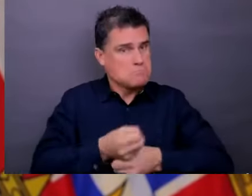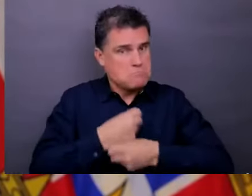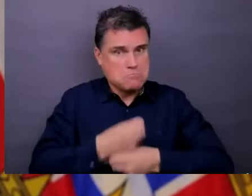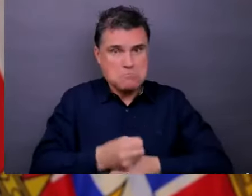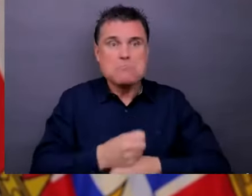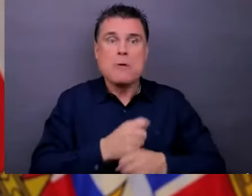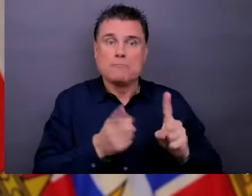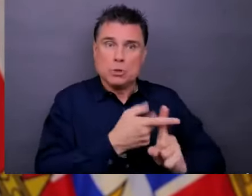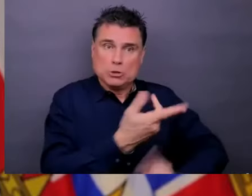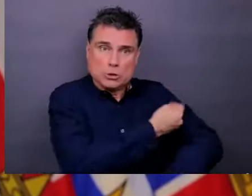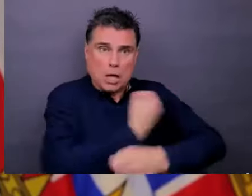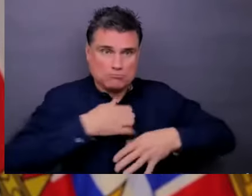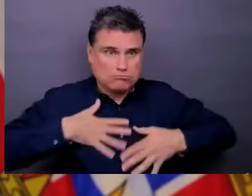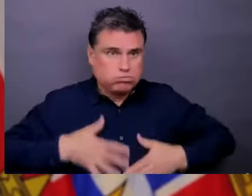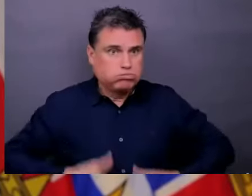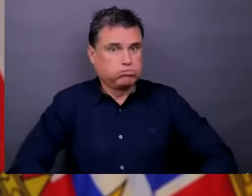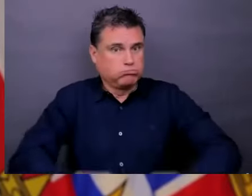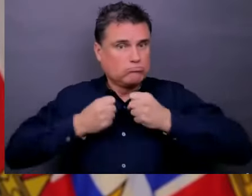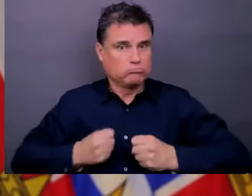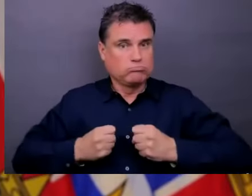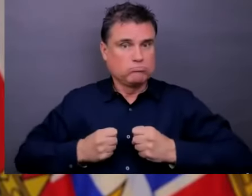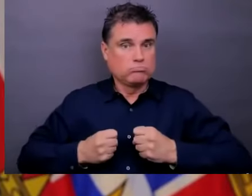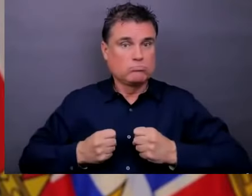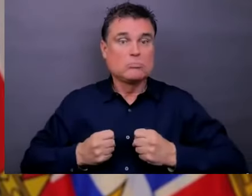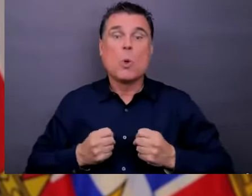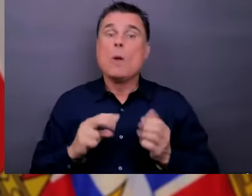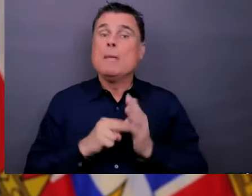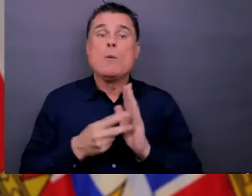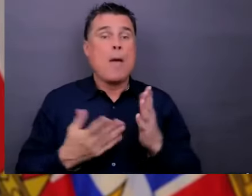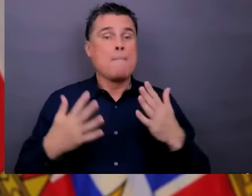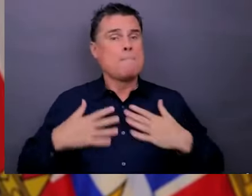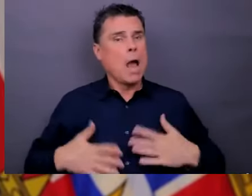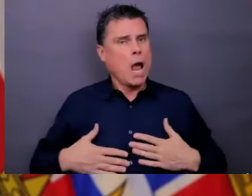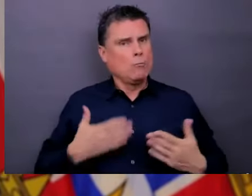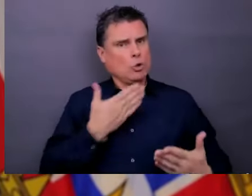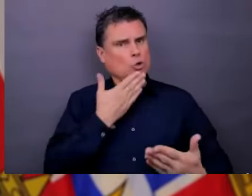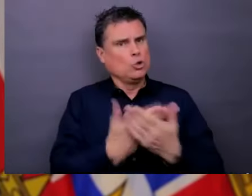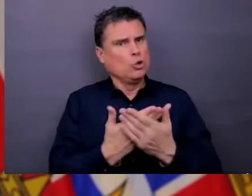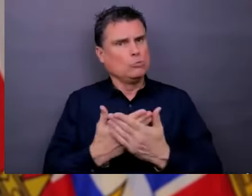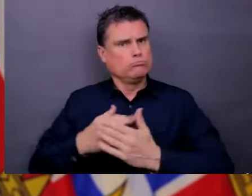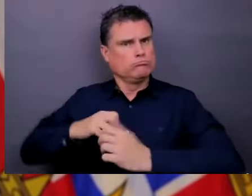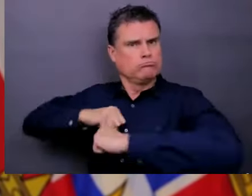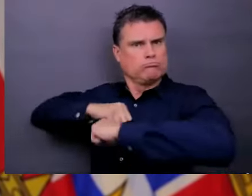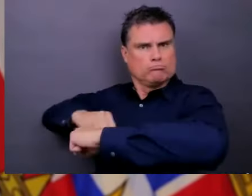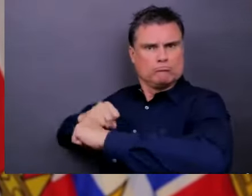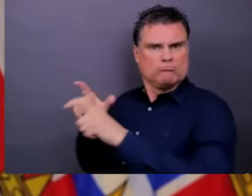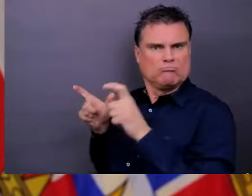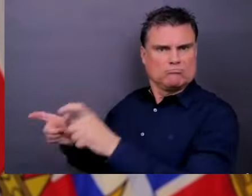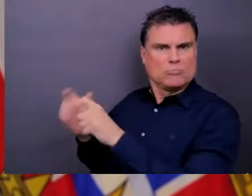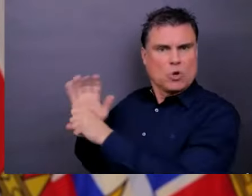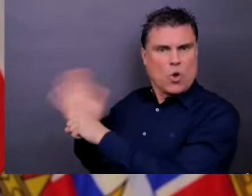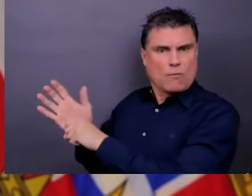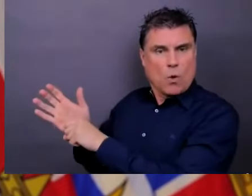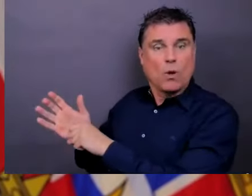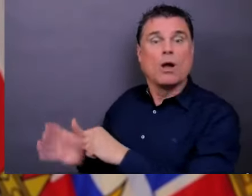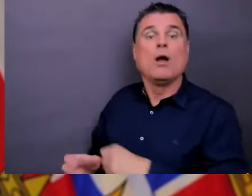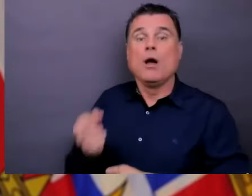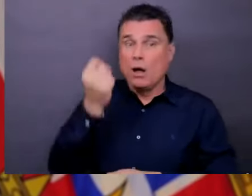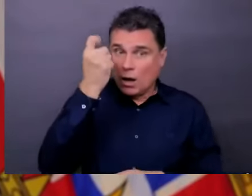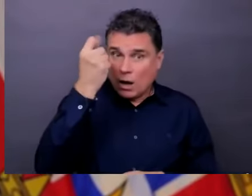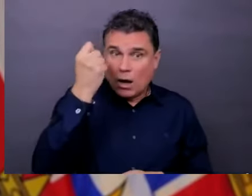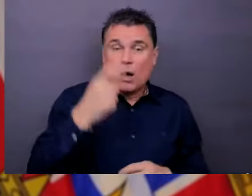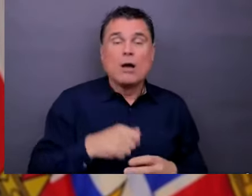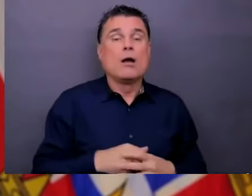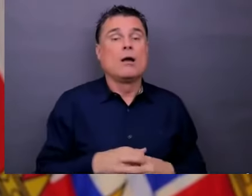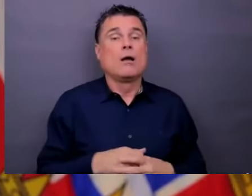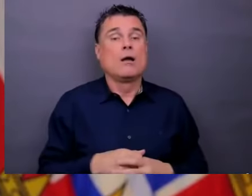of how well we are protected from infection. But there's also a part of our immune system called the cellular